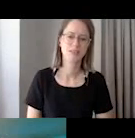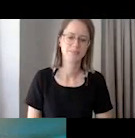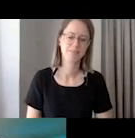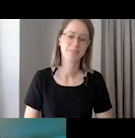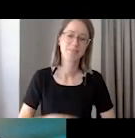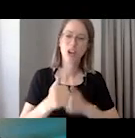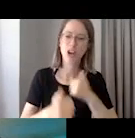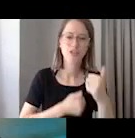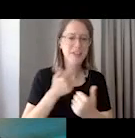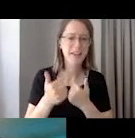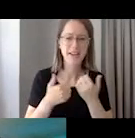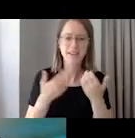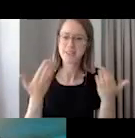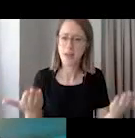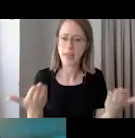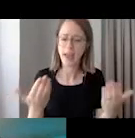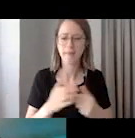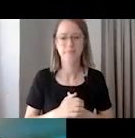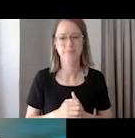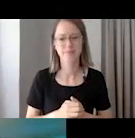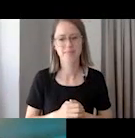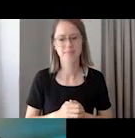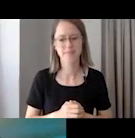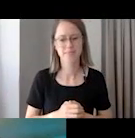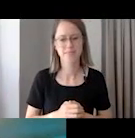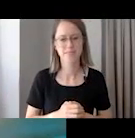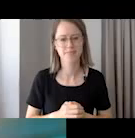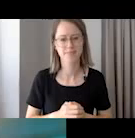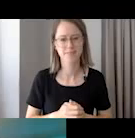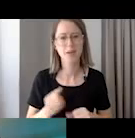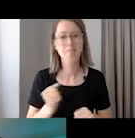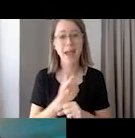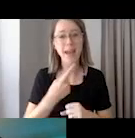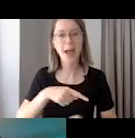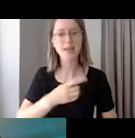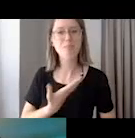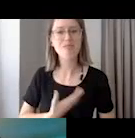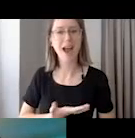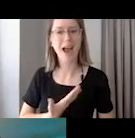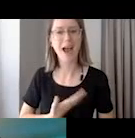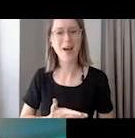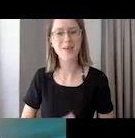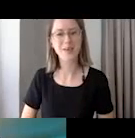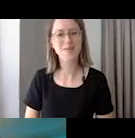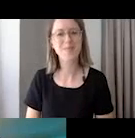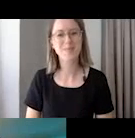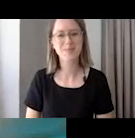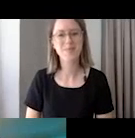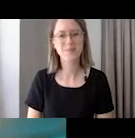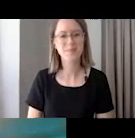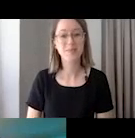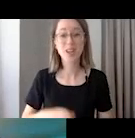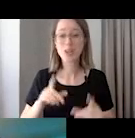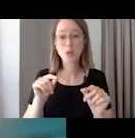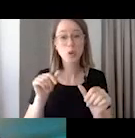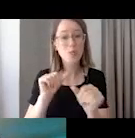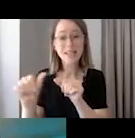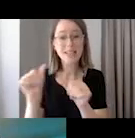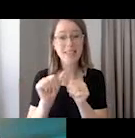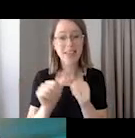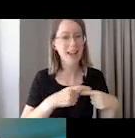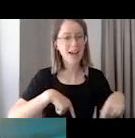Congratulations on that. I would say make us proud. Do better than what we've